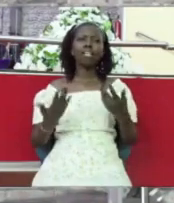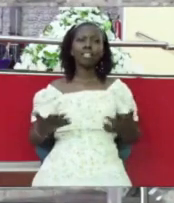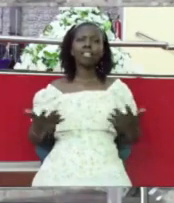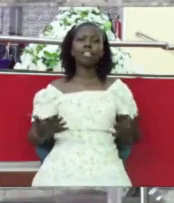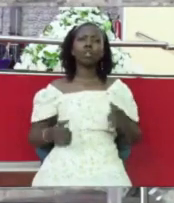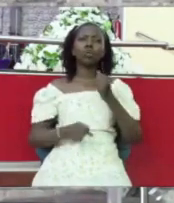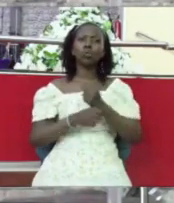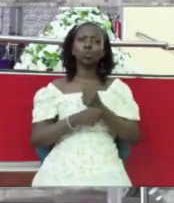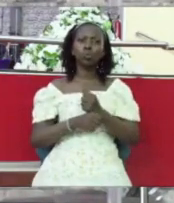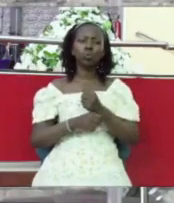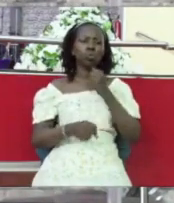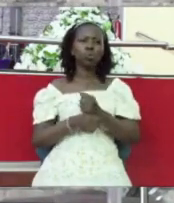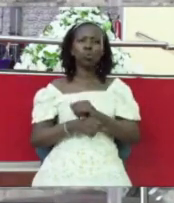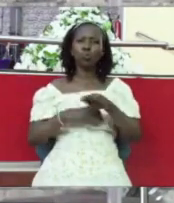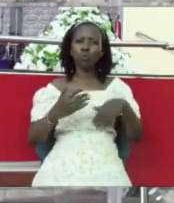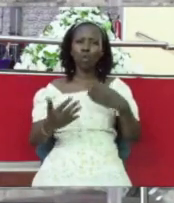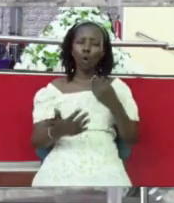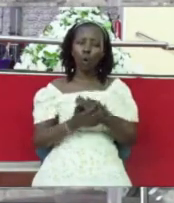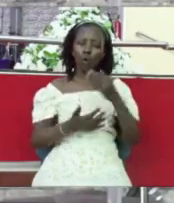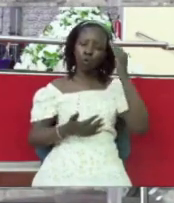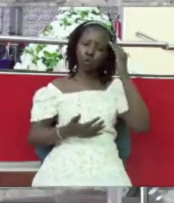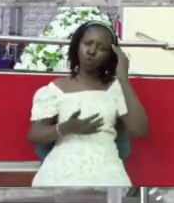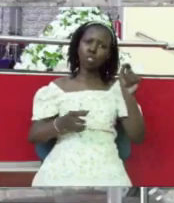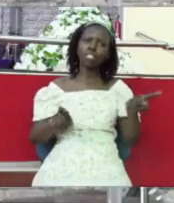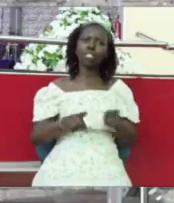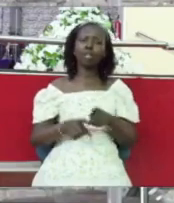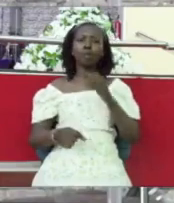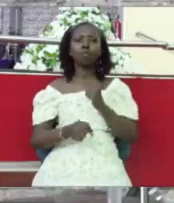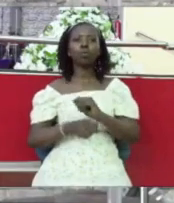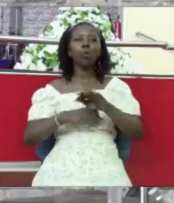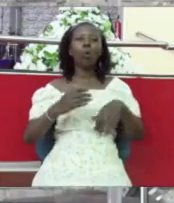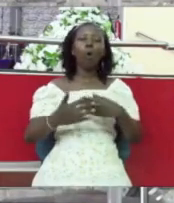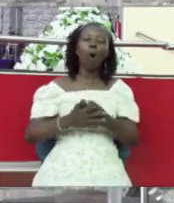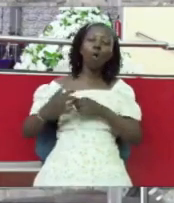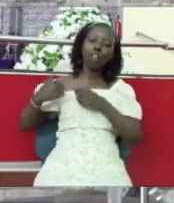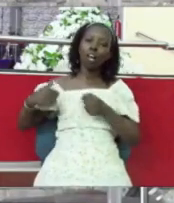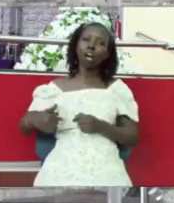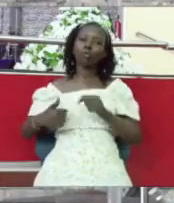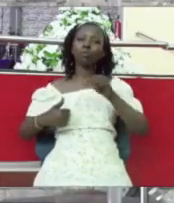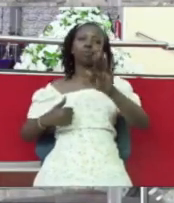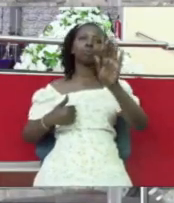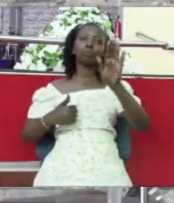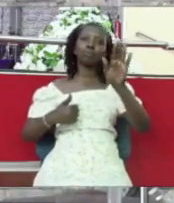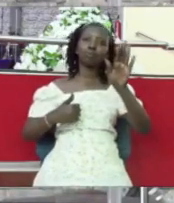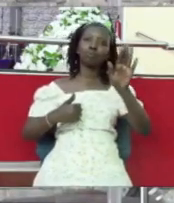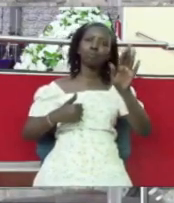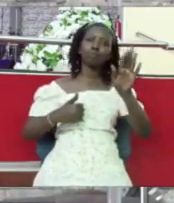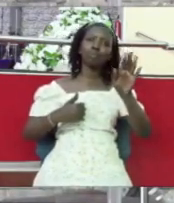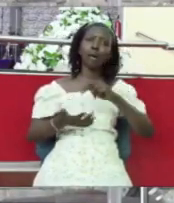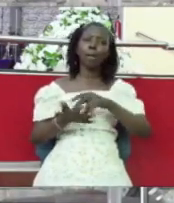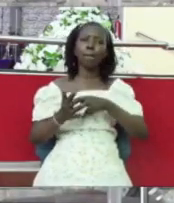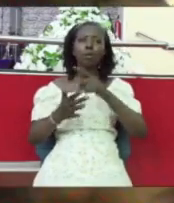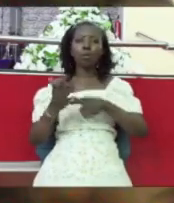all that you know. Kile unafanya ukaweza kuwa na bidii kweli kweli. Do it with all your heart. Ukafanya kwa moyo wako wote. In other words, Paul